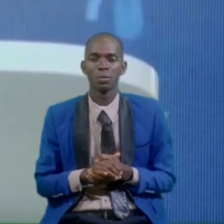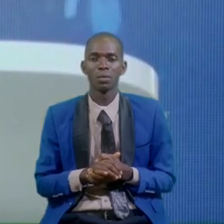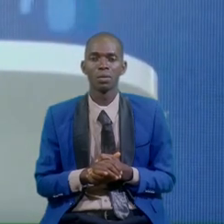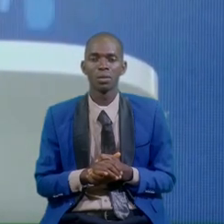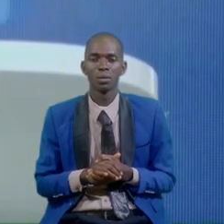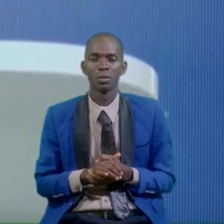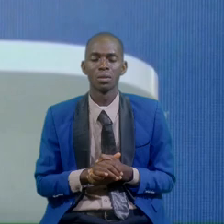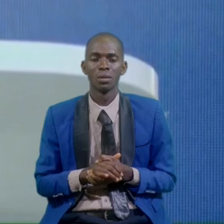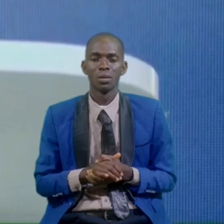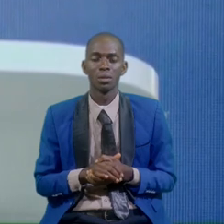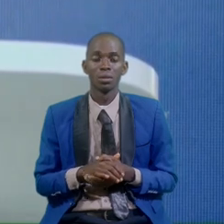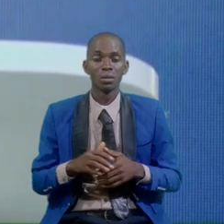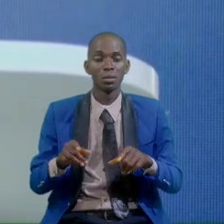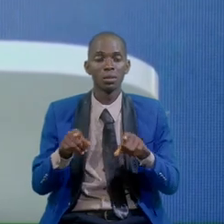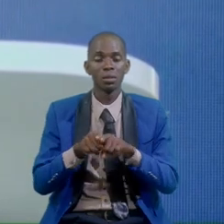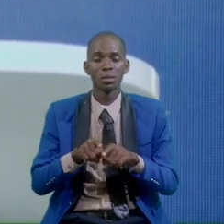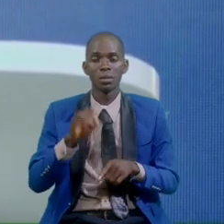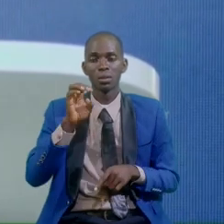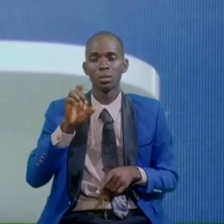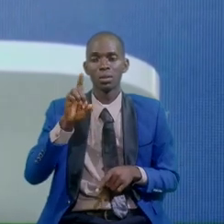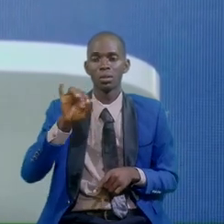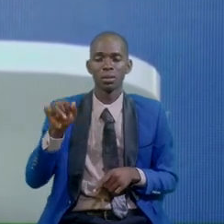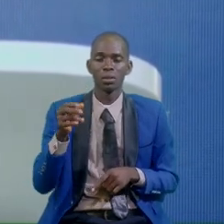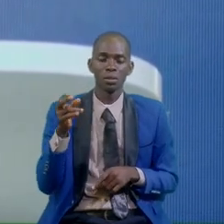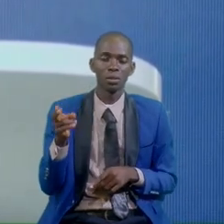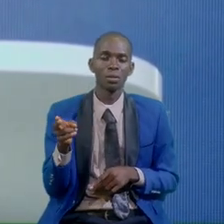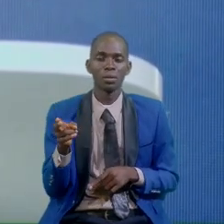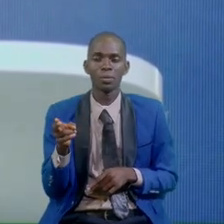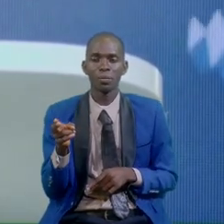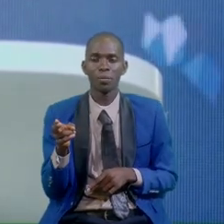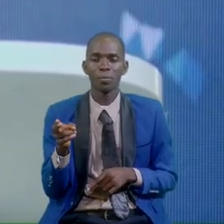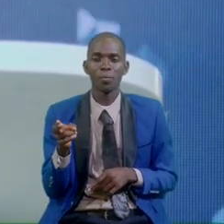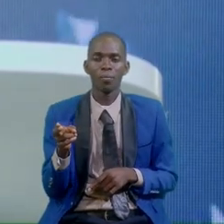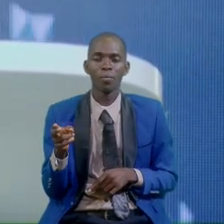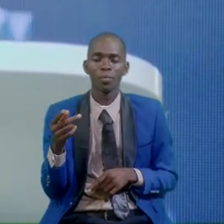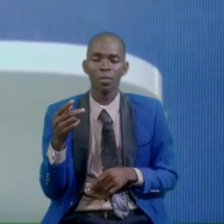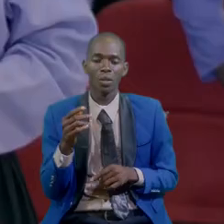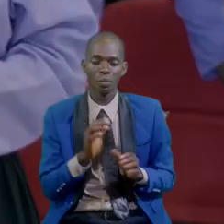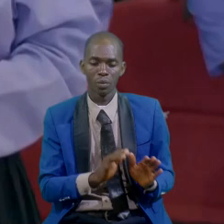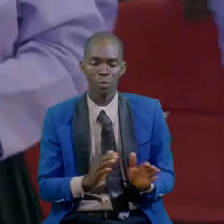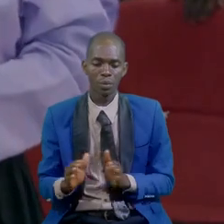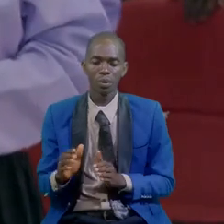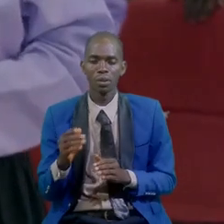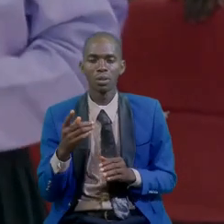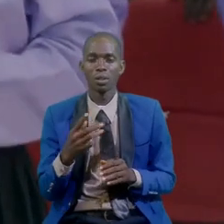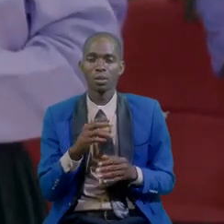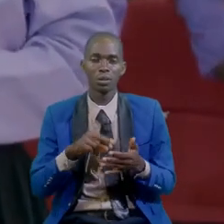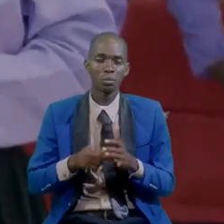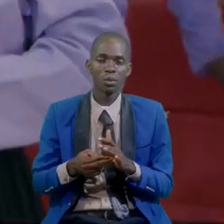Like Elijah, repair the altar of the Lord.